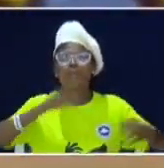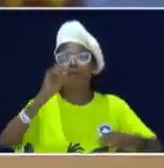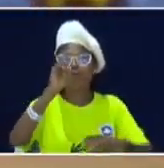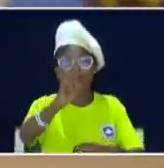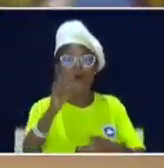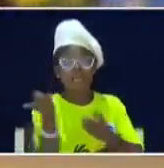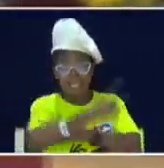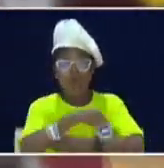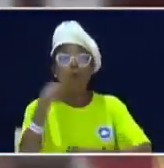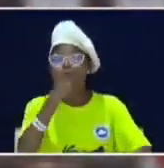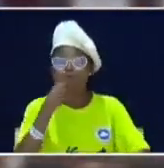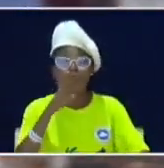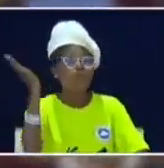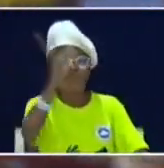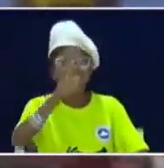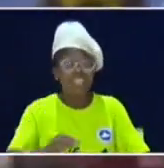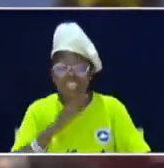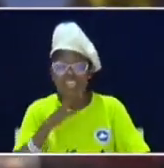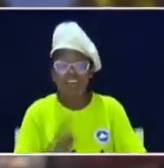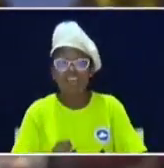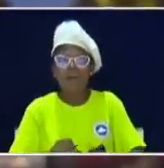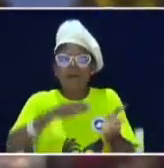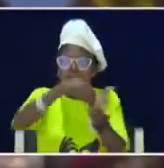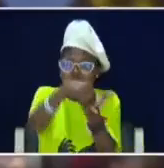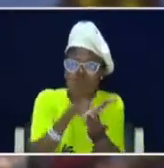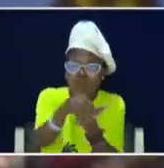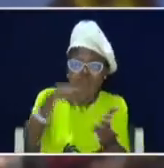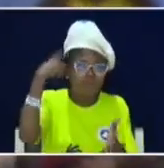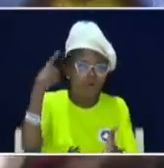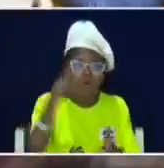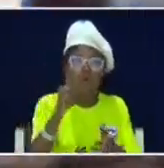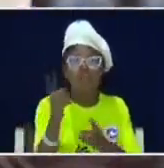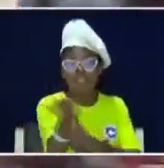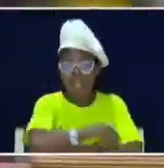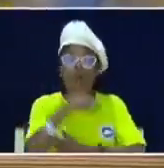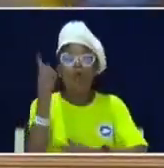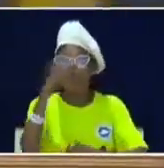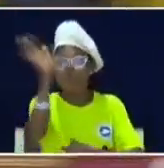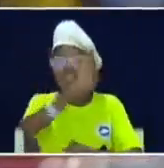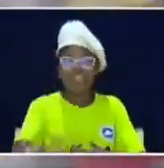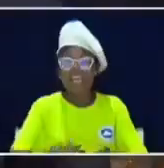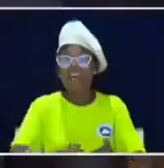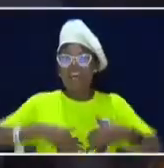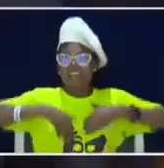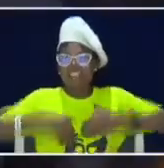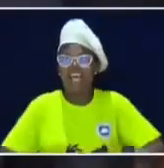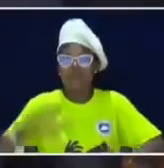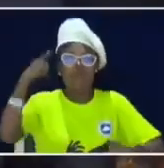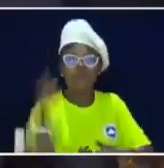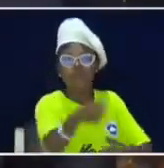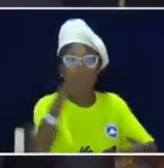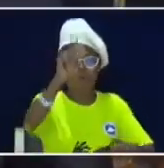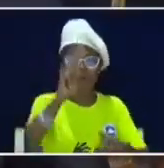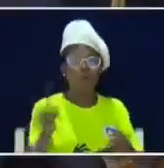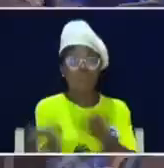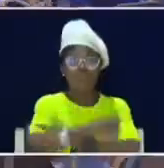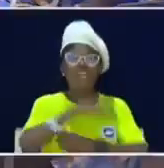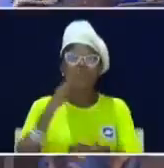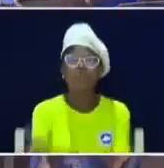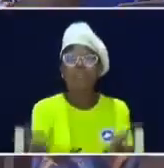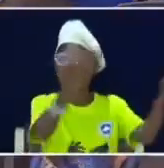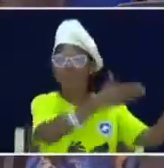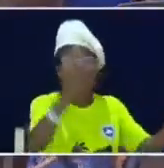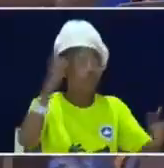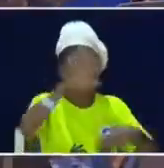day, who never eased for one day, that same God is carrying you all through your life. If I'm talking